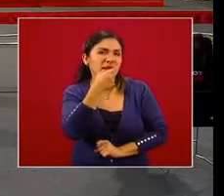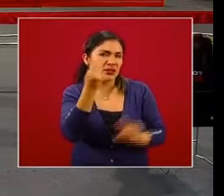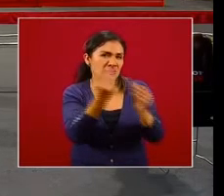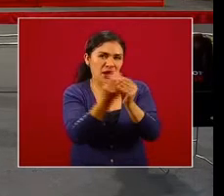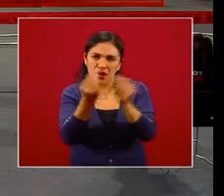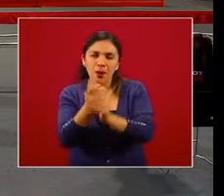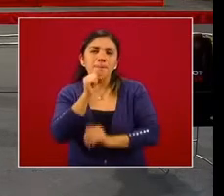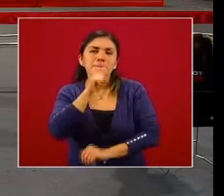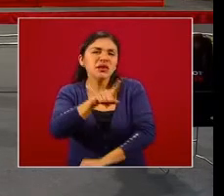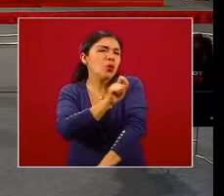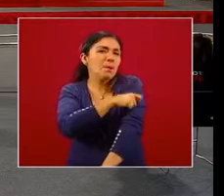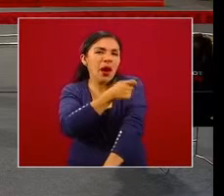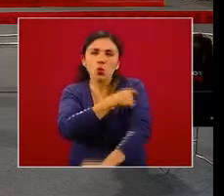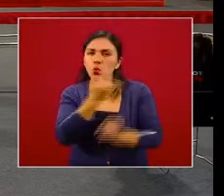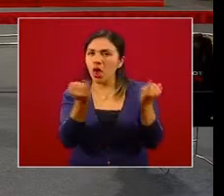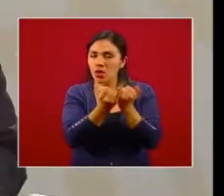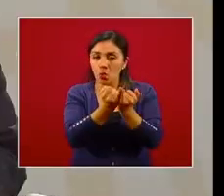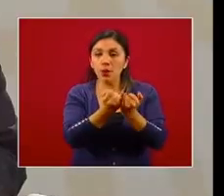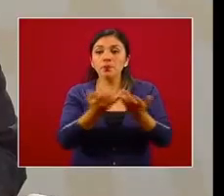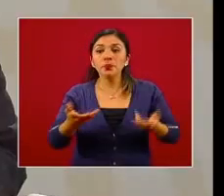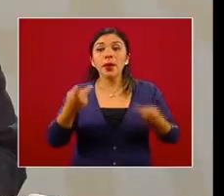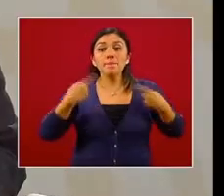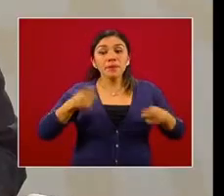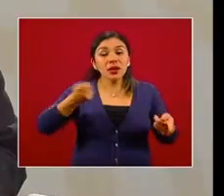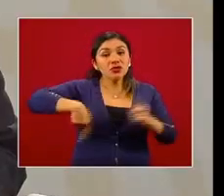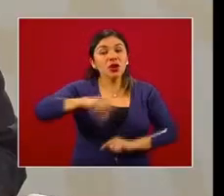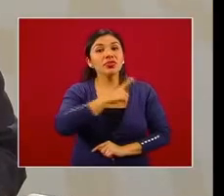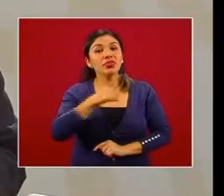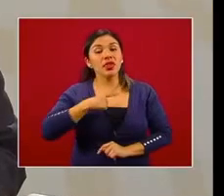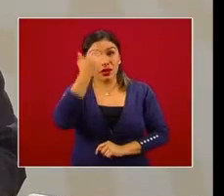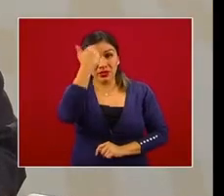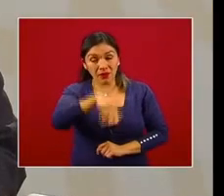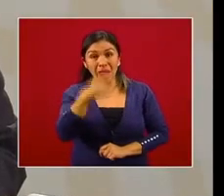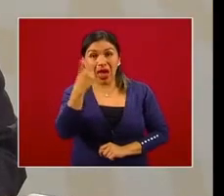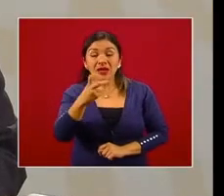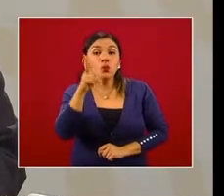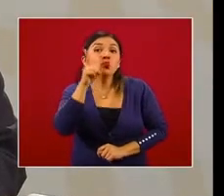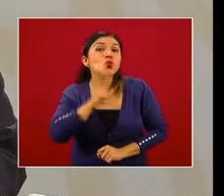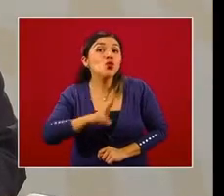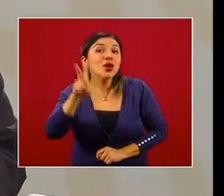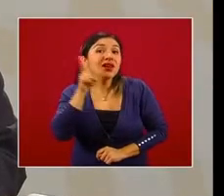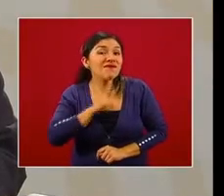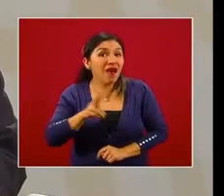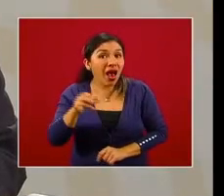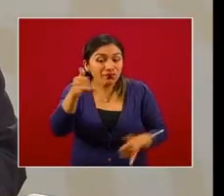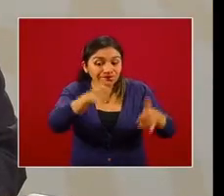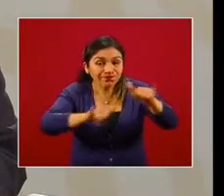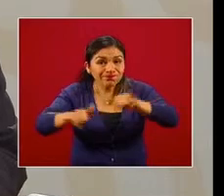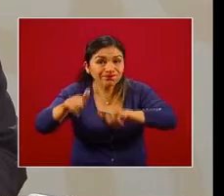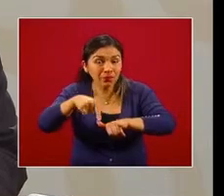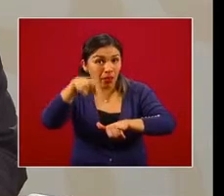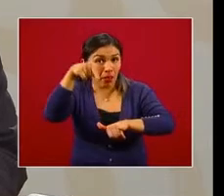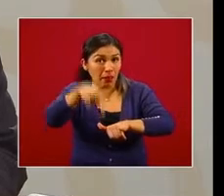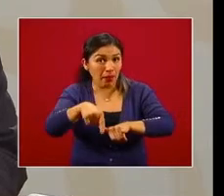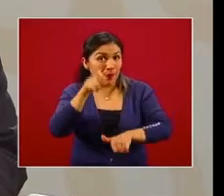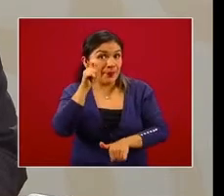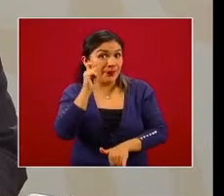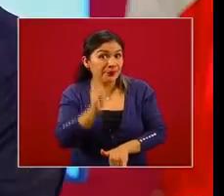they're effective, and that they're safe for people. So people need to understand that